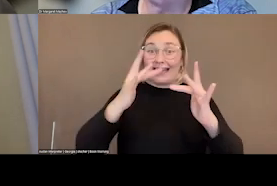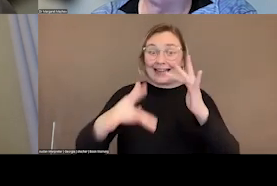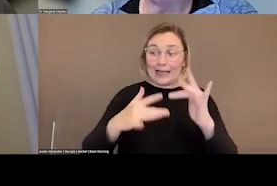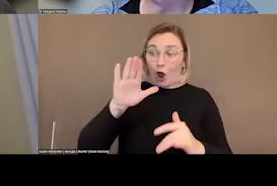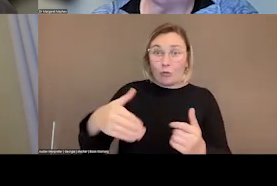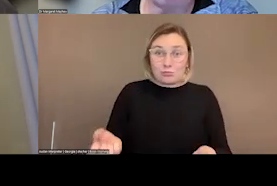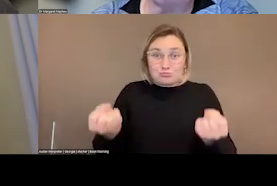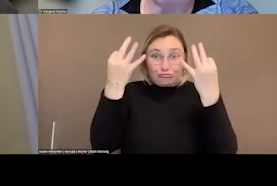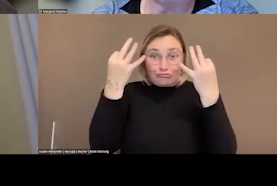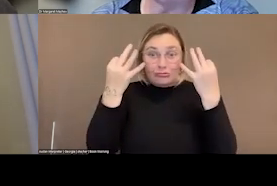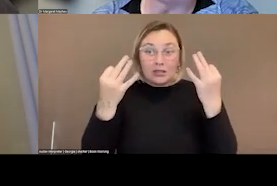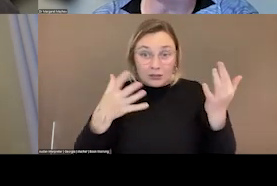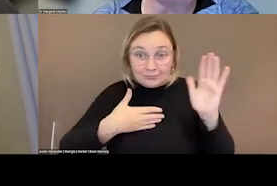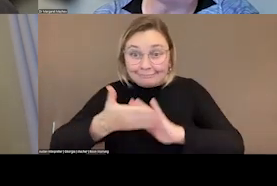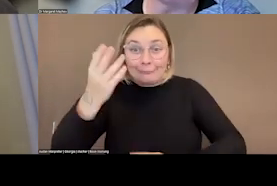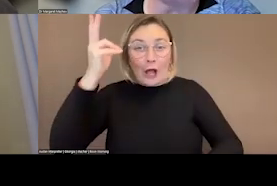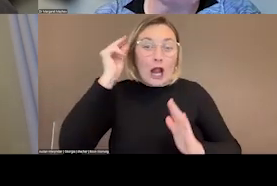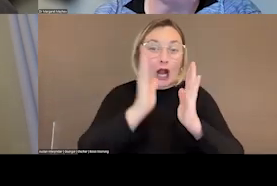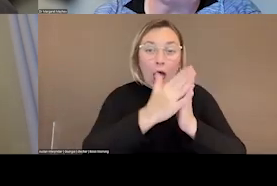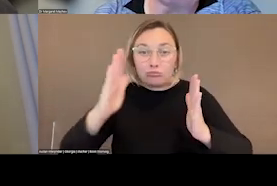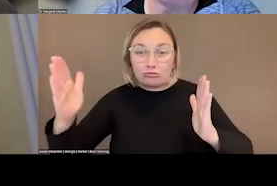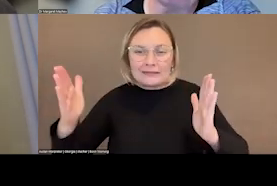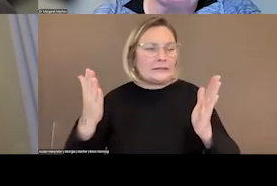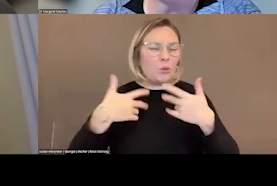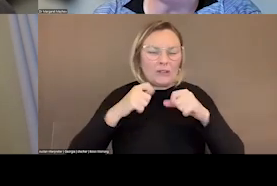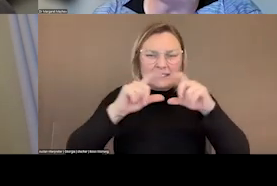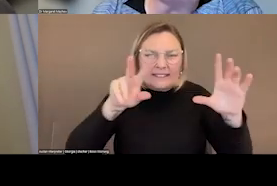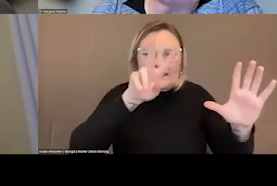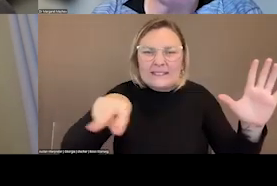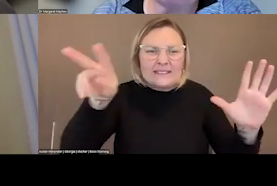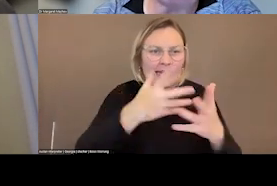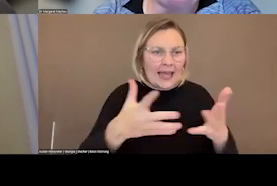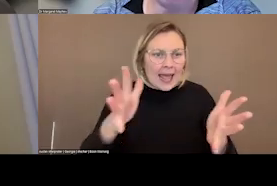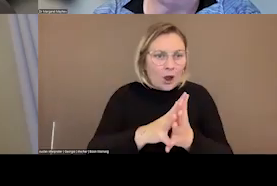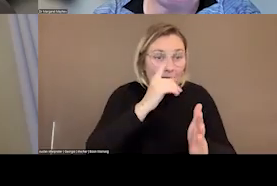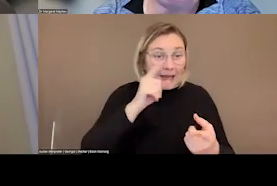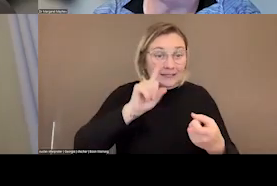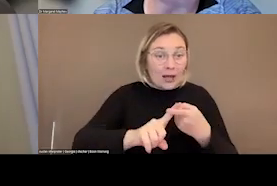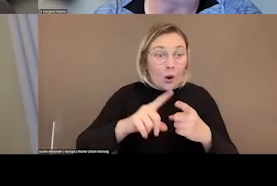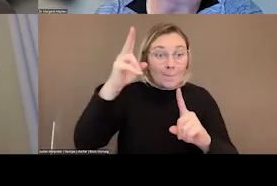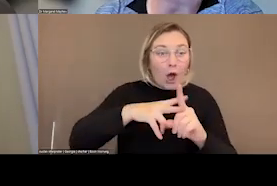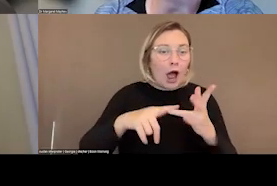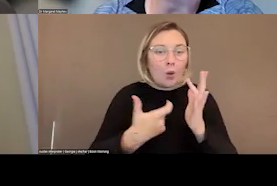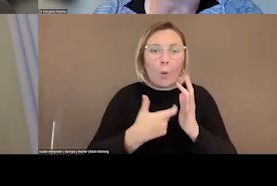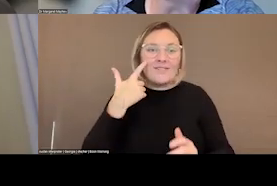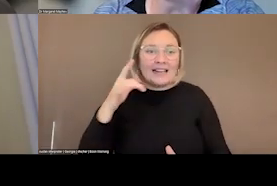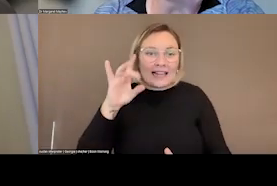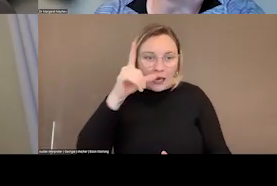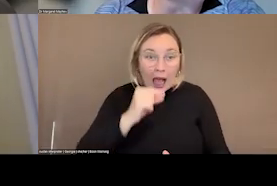and I'm going into the library to look at stuff or I'm looking on my screen, how can I still apply or find out?